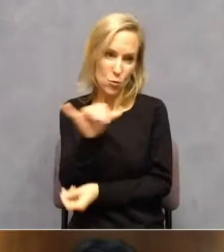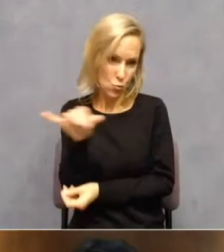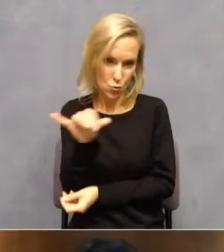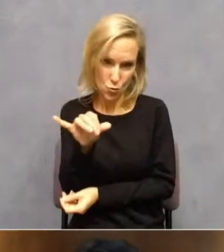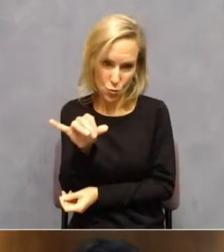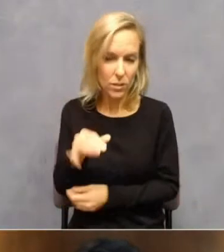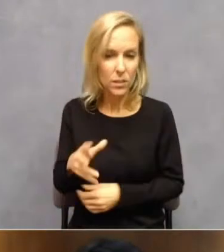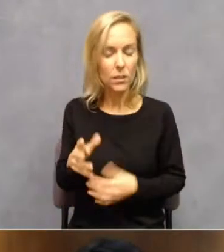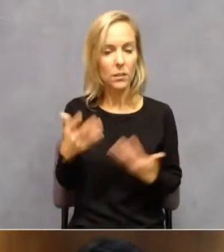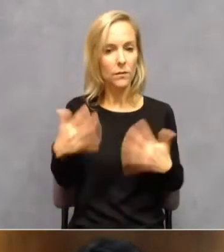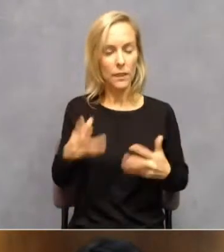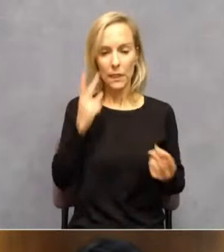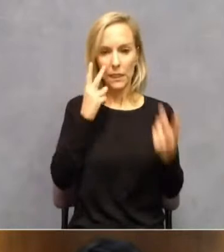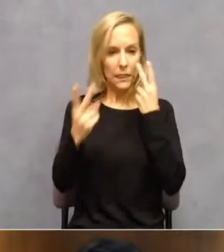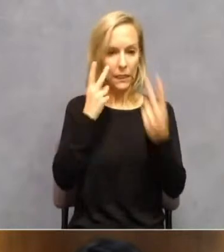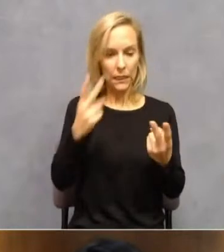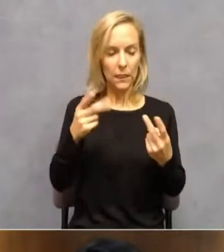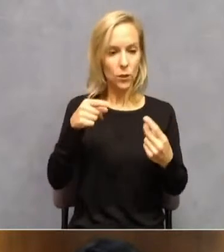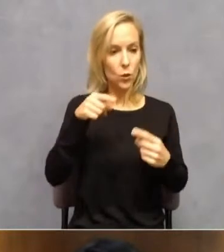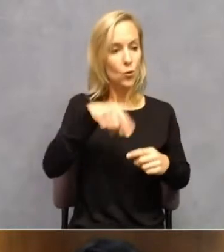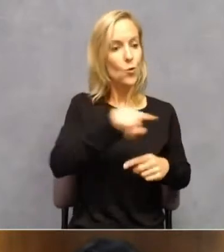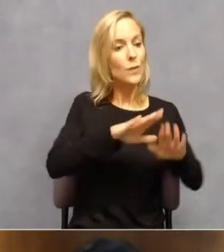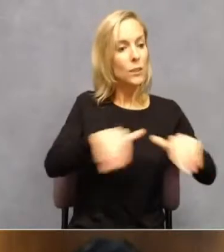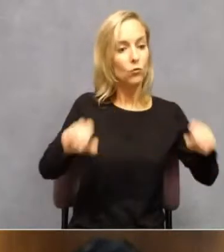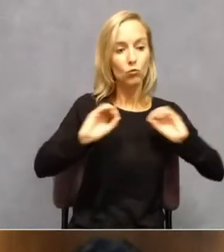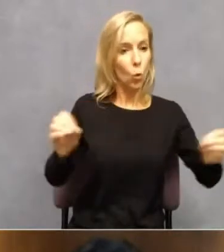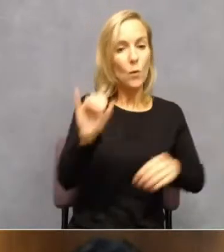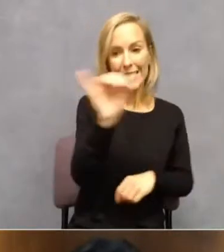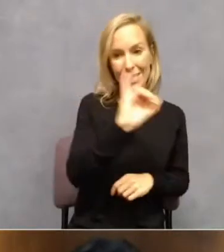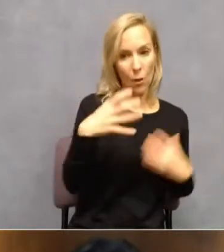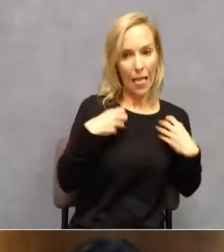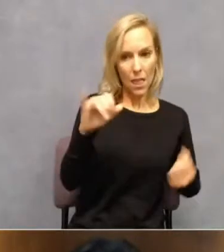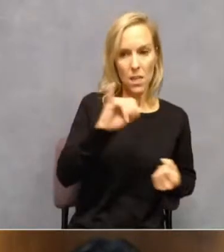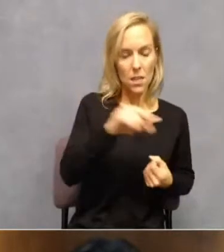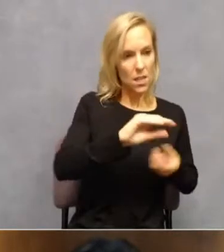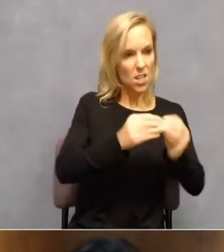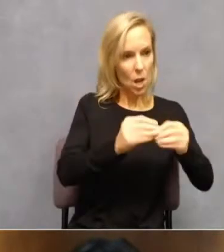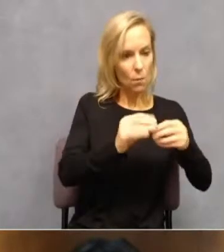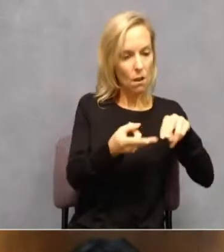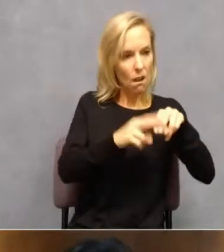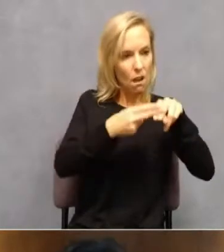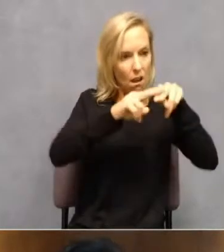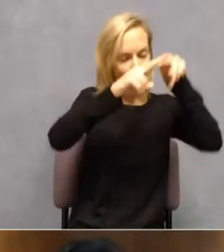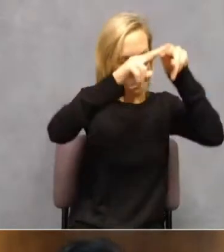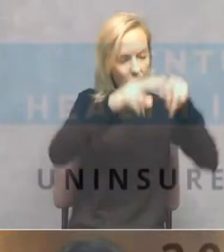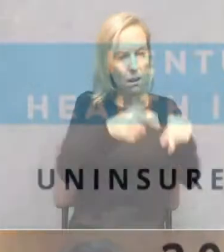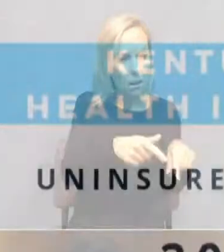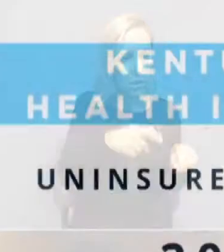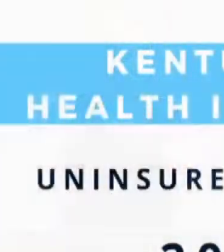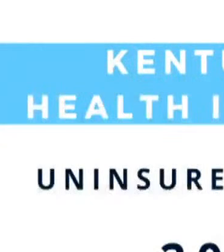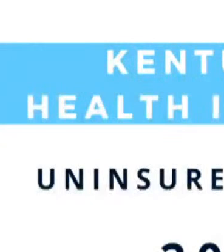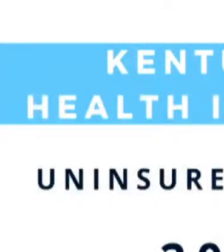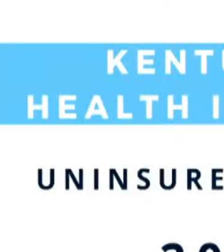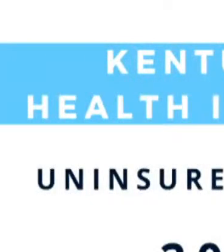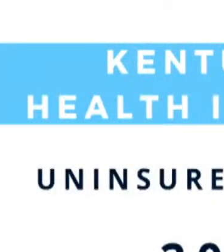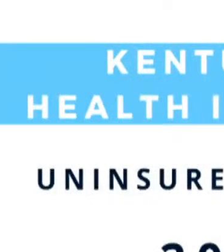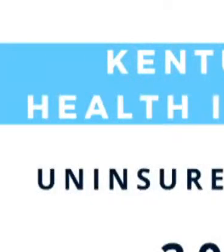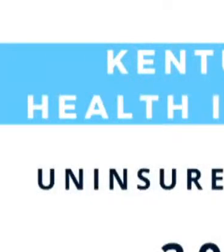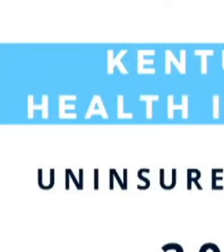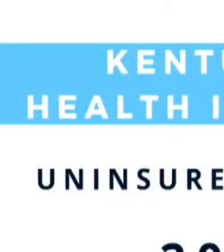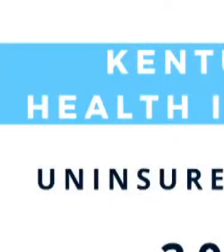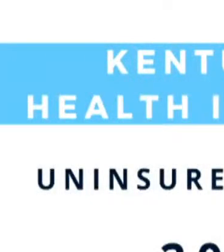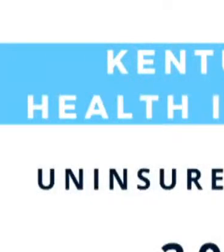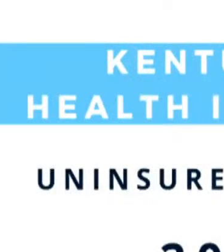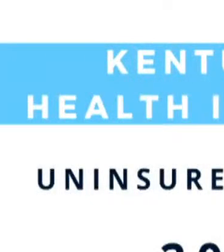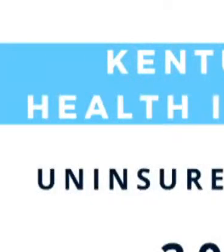number of uninsured kids in Kentucky continue to rise. In 2016, we had